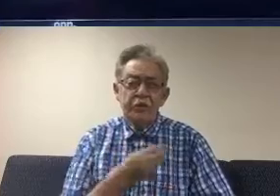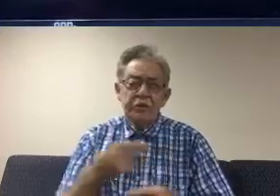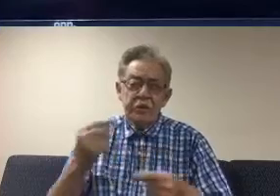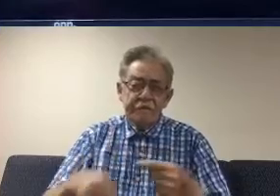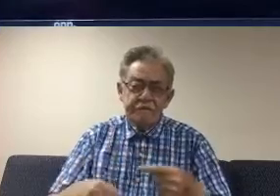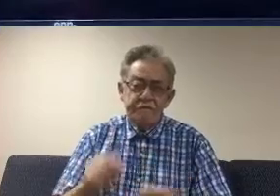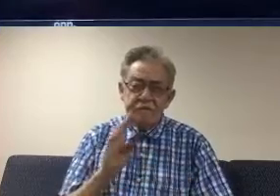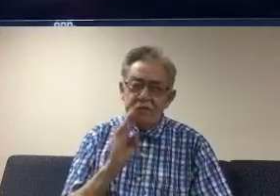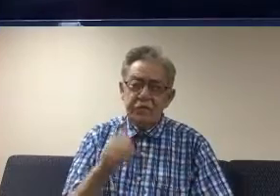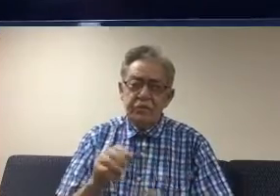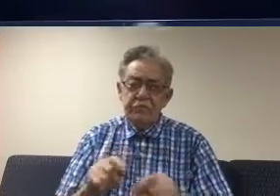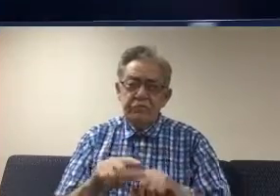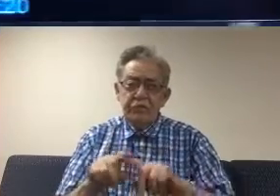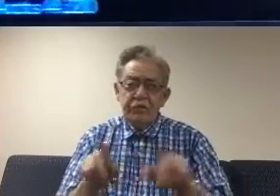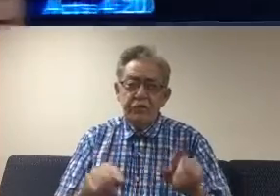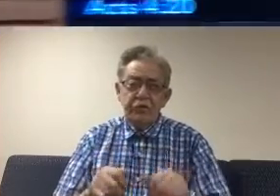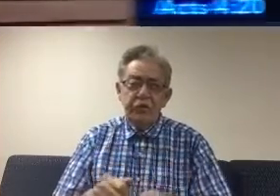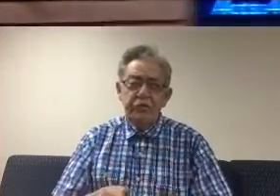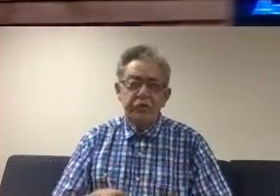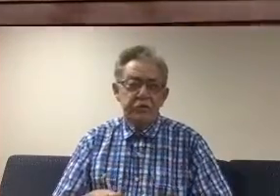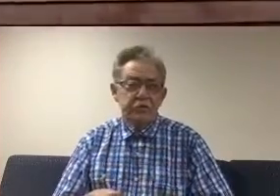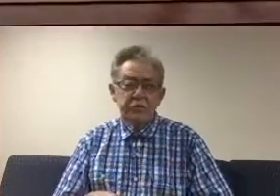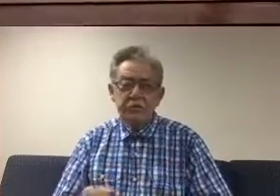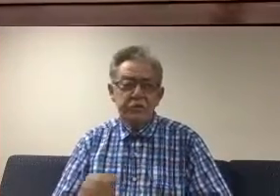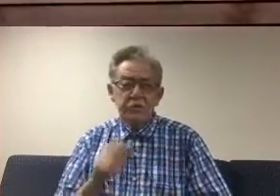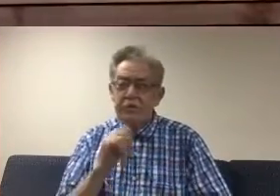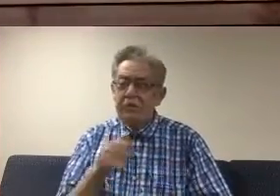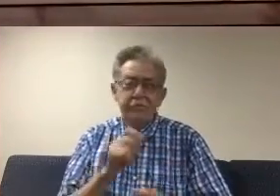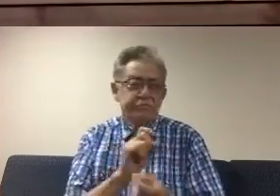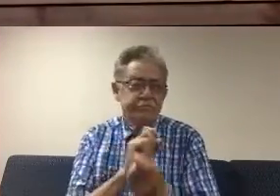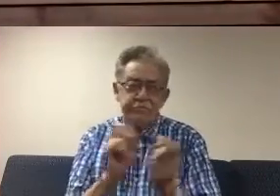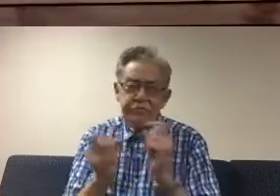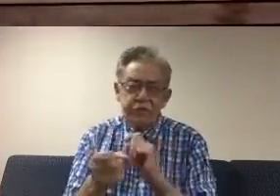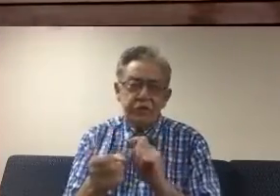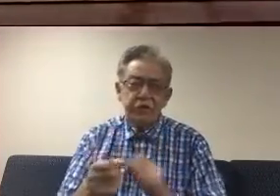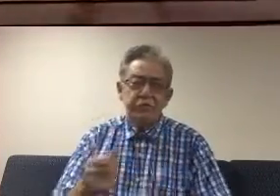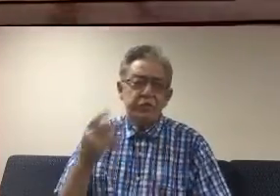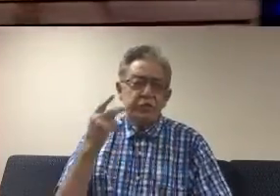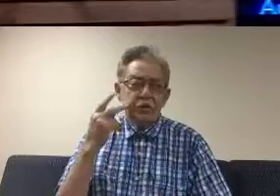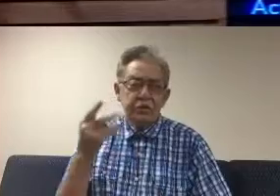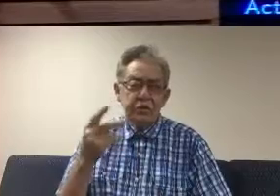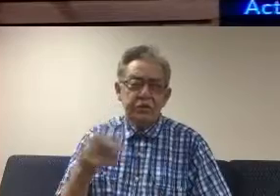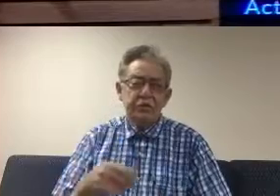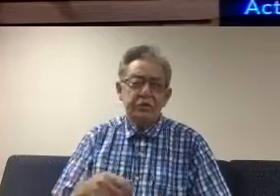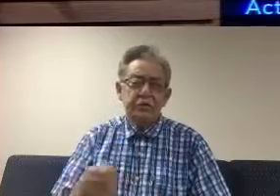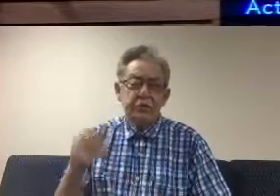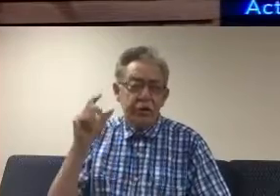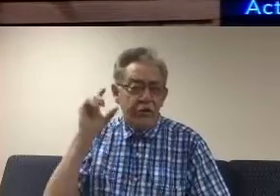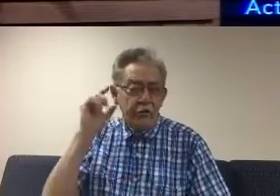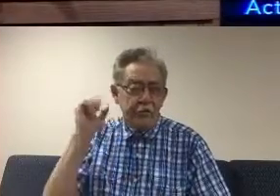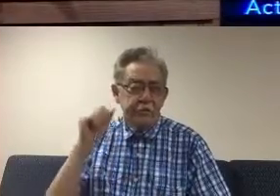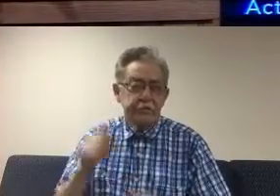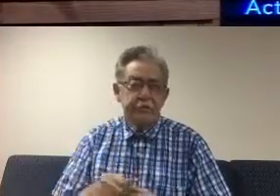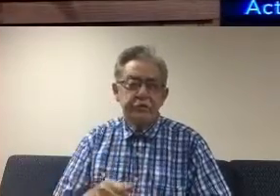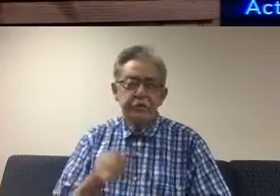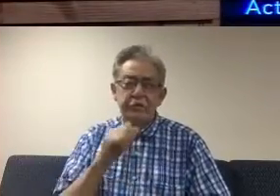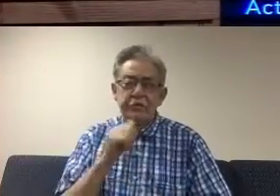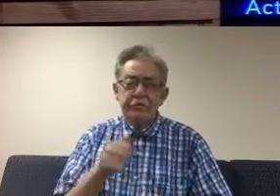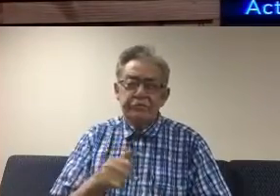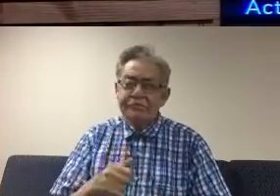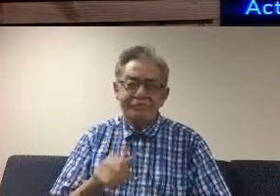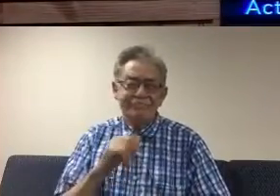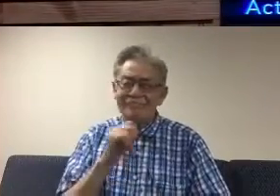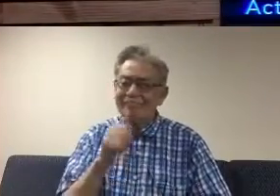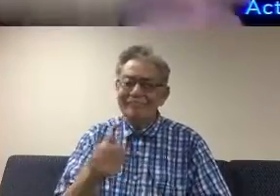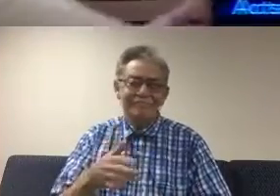heard. We're not going to change. We've seen this. This is not a preference. This